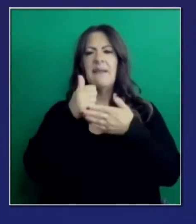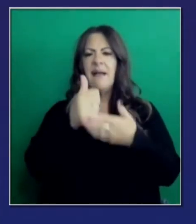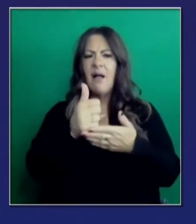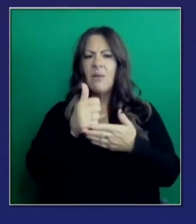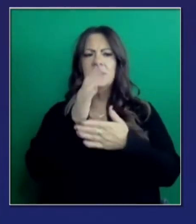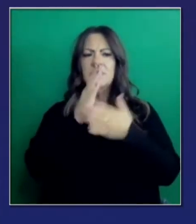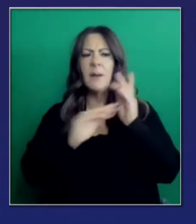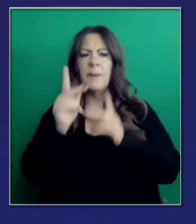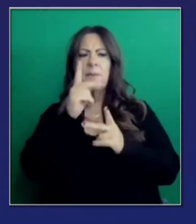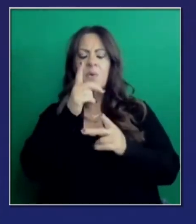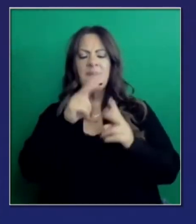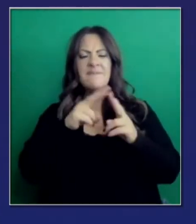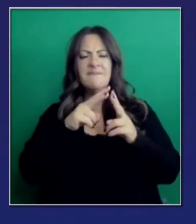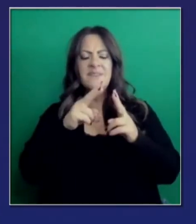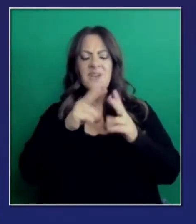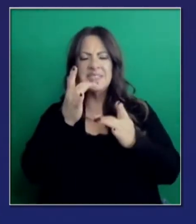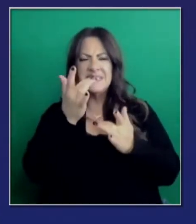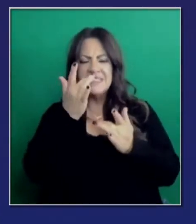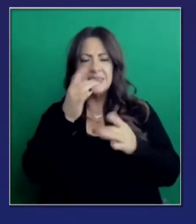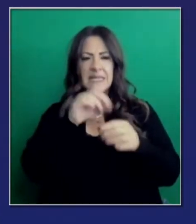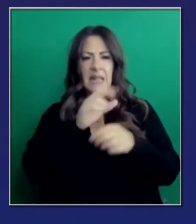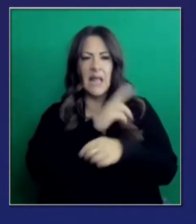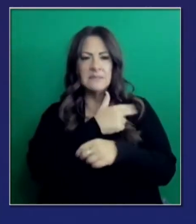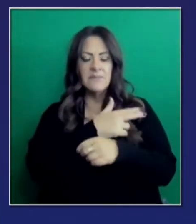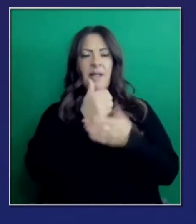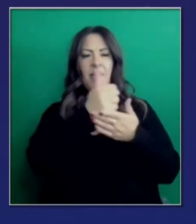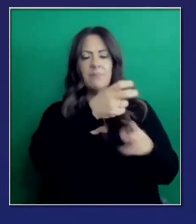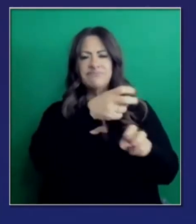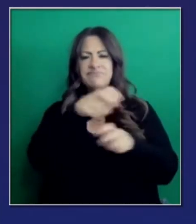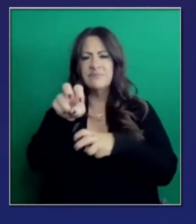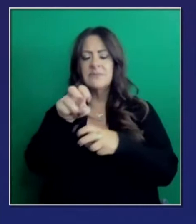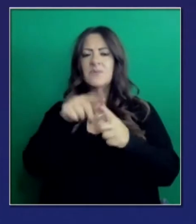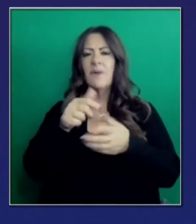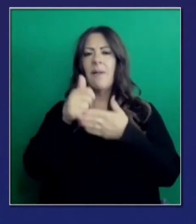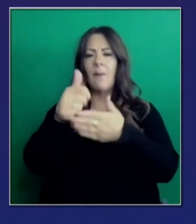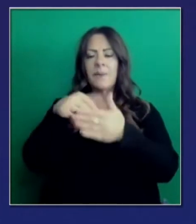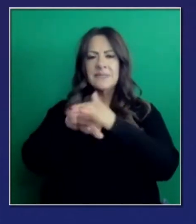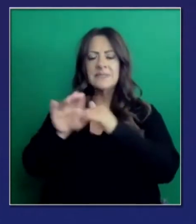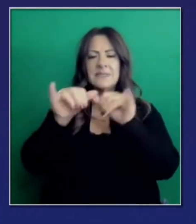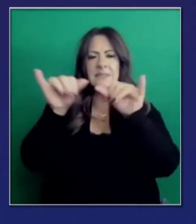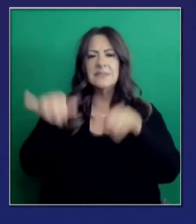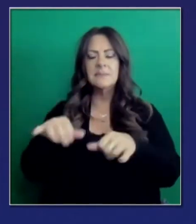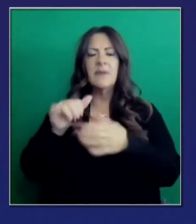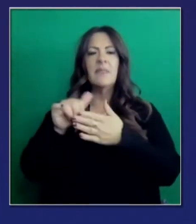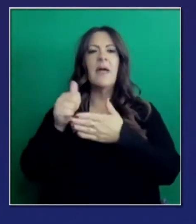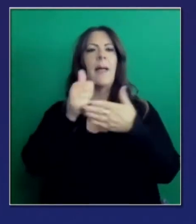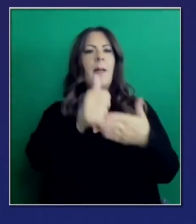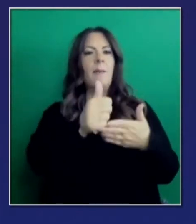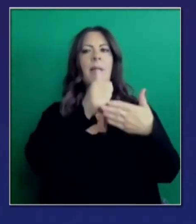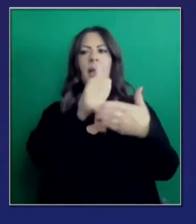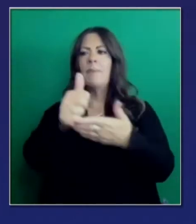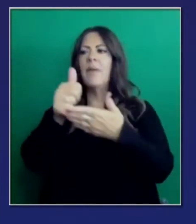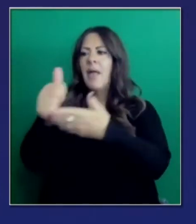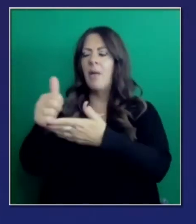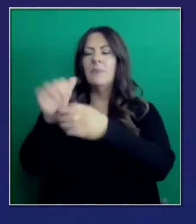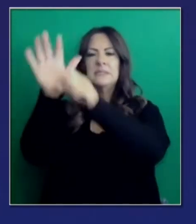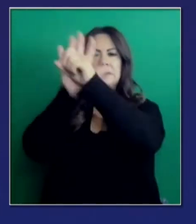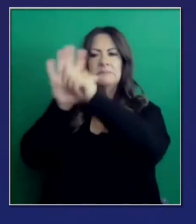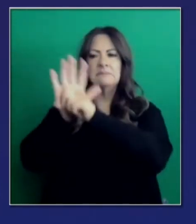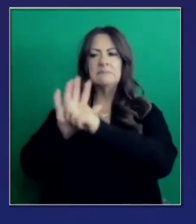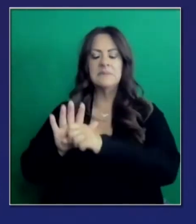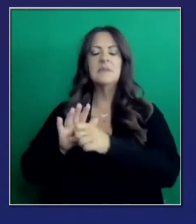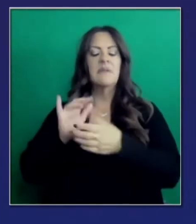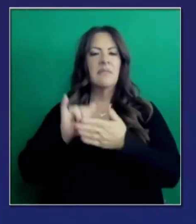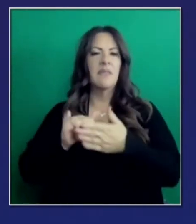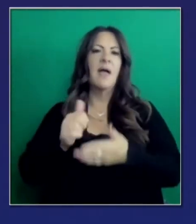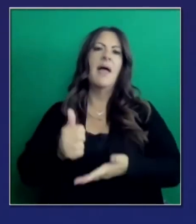part of the regional understanding, the mutual aid system that exists within regions that has also helped advance our efforts